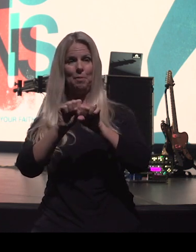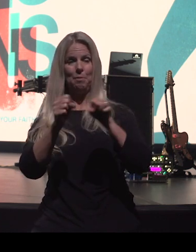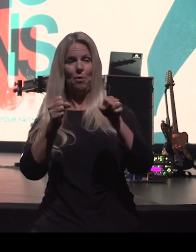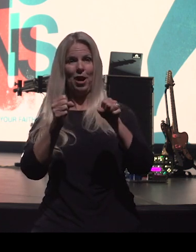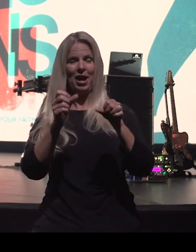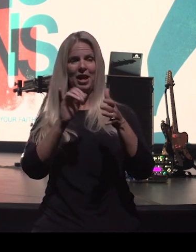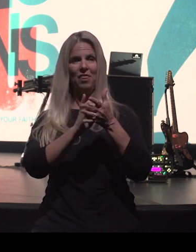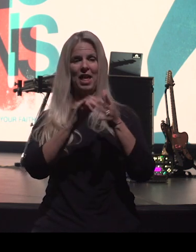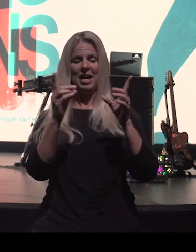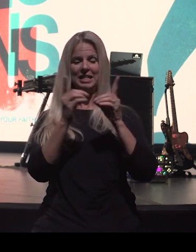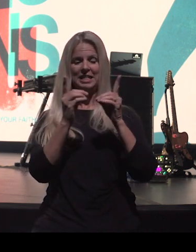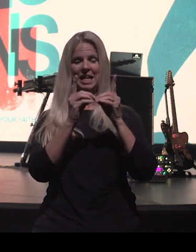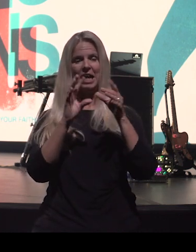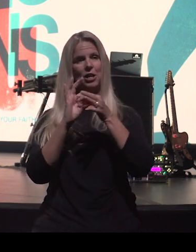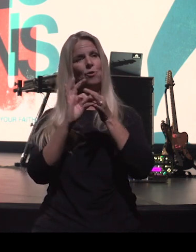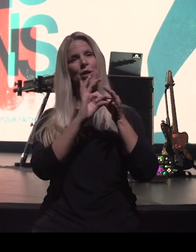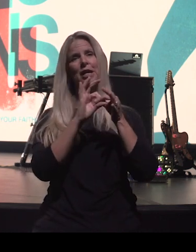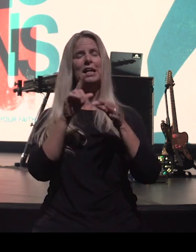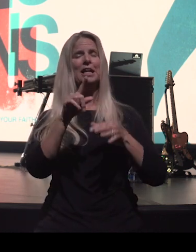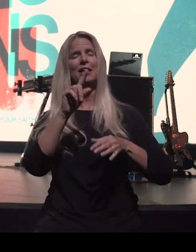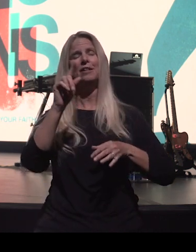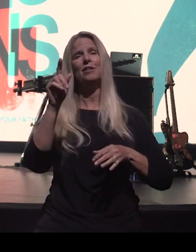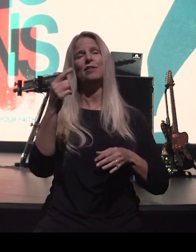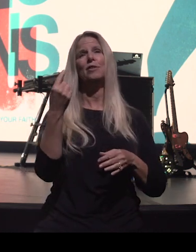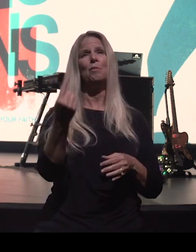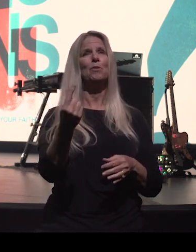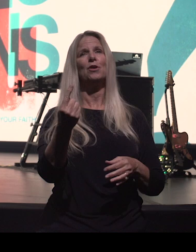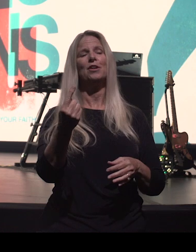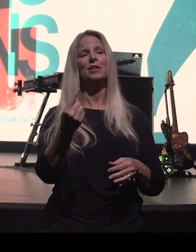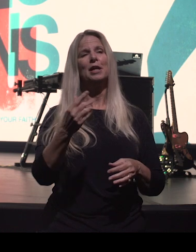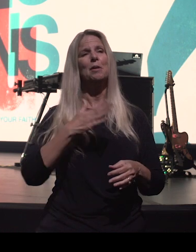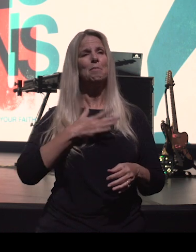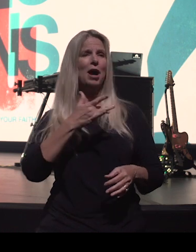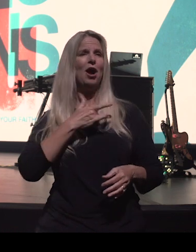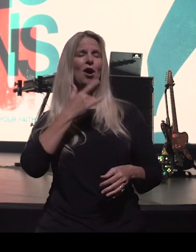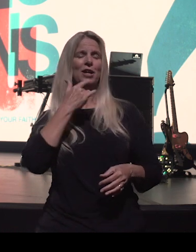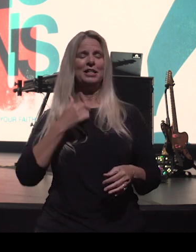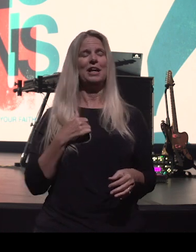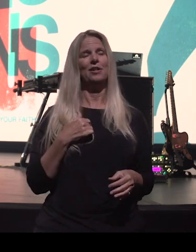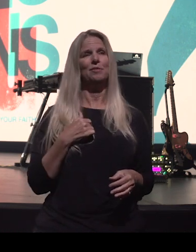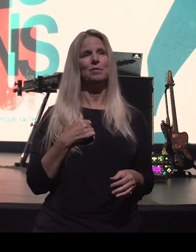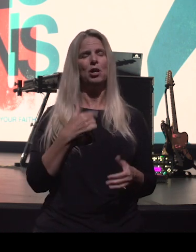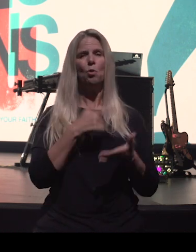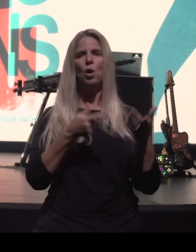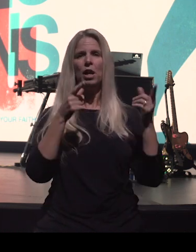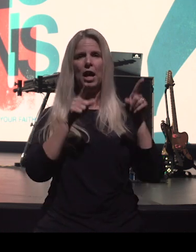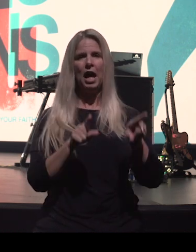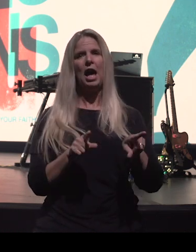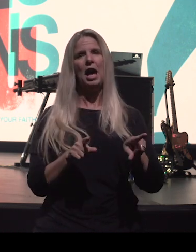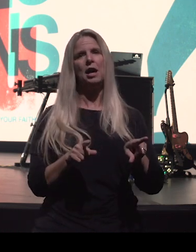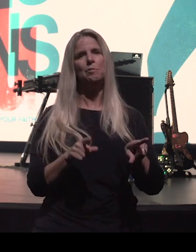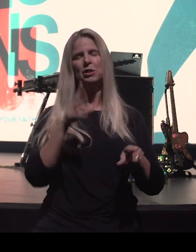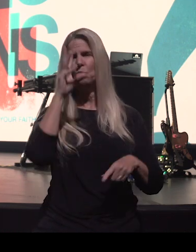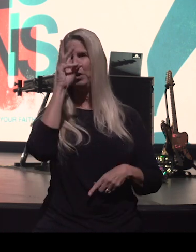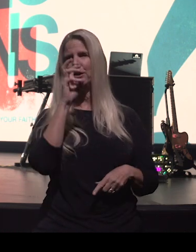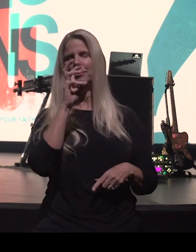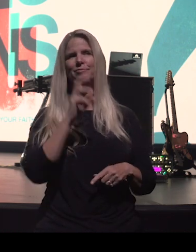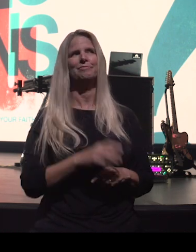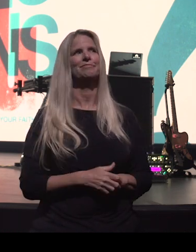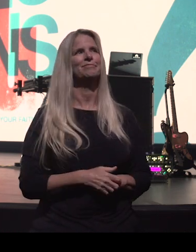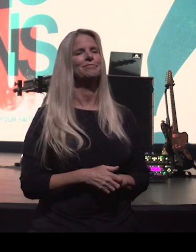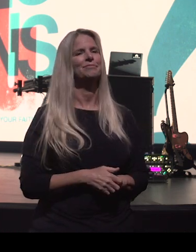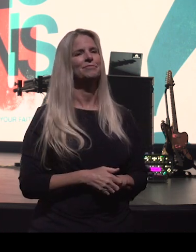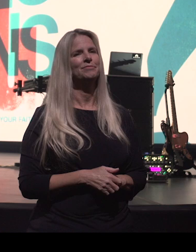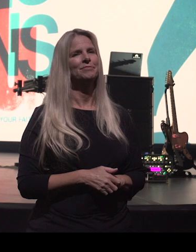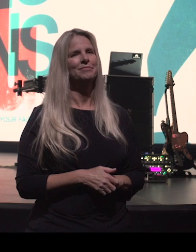dating relationship, he's the one, I know it, my heart tells me. Oh, what happened? Weird, you know? That